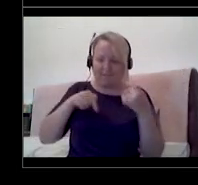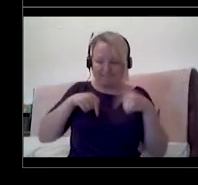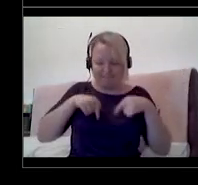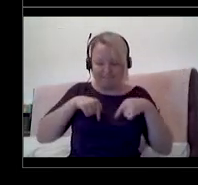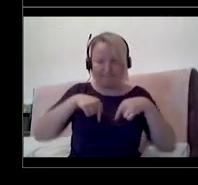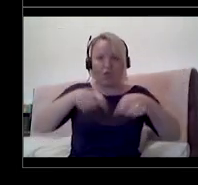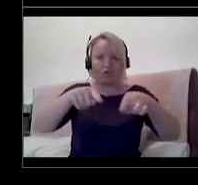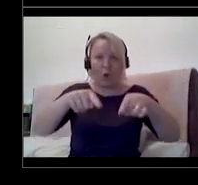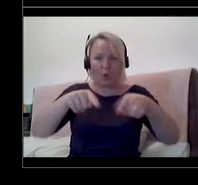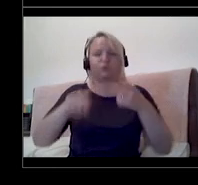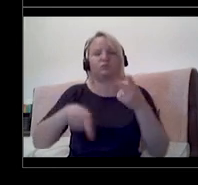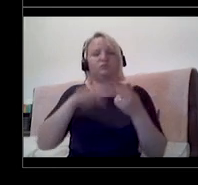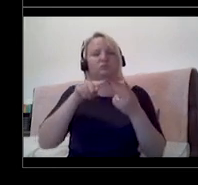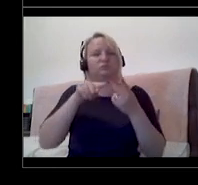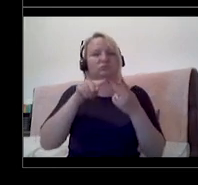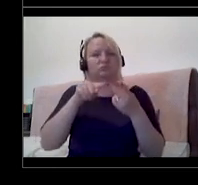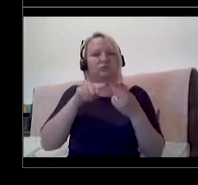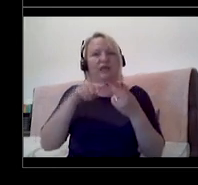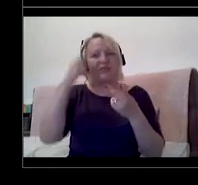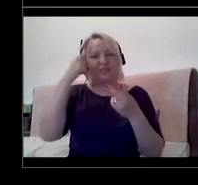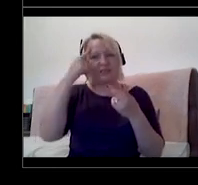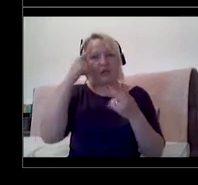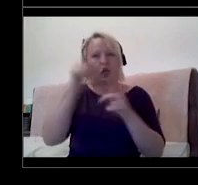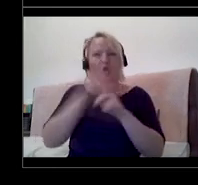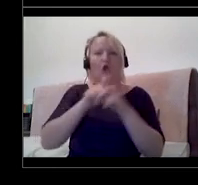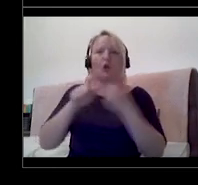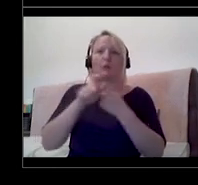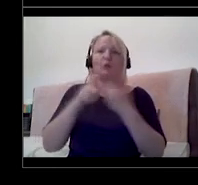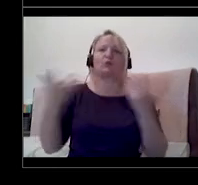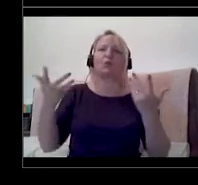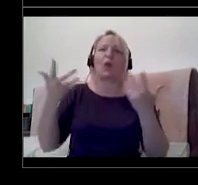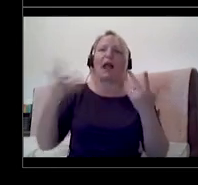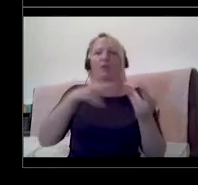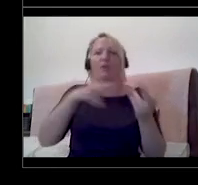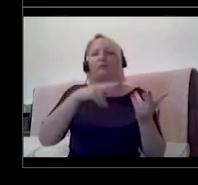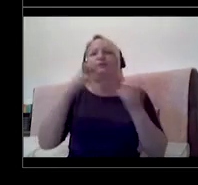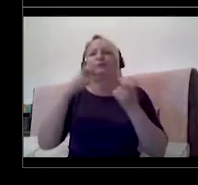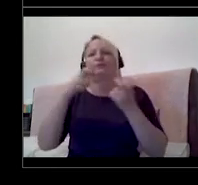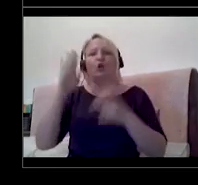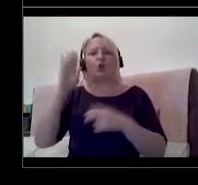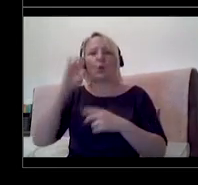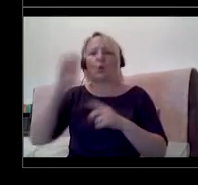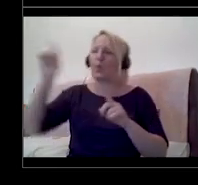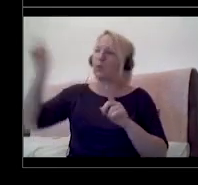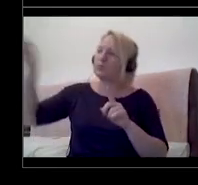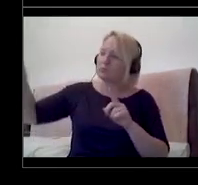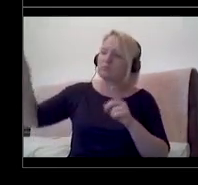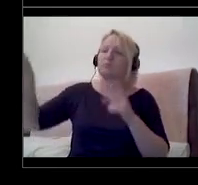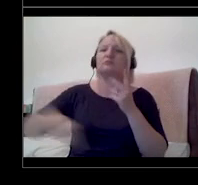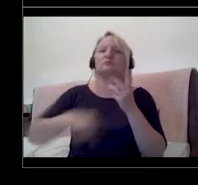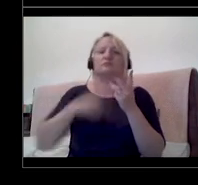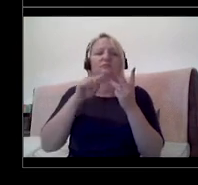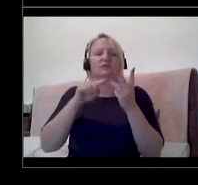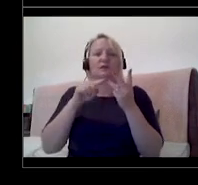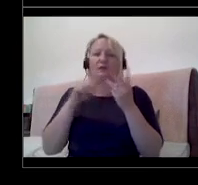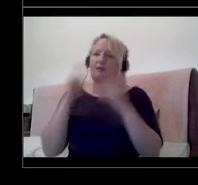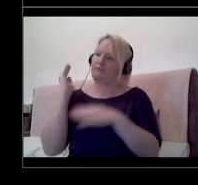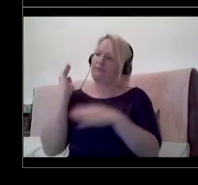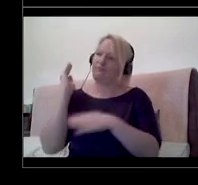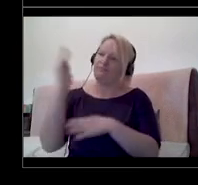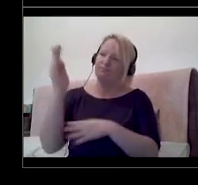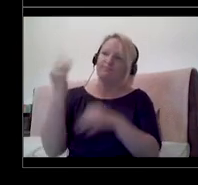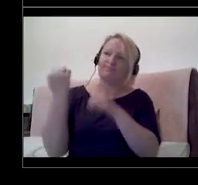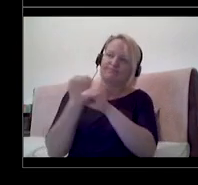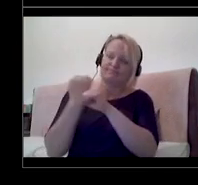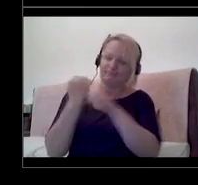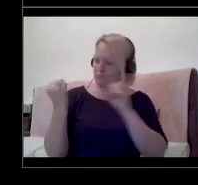thinking about where the community, the receptor, is located and how effective the barrier will be at actually